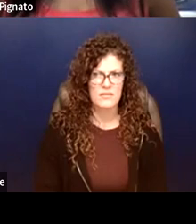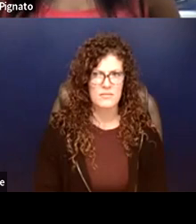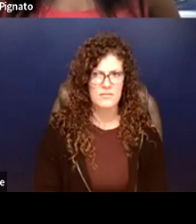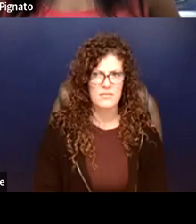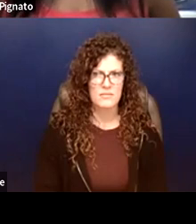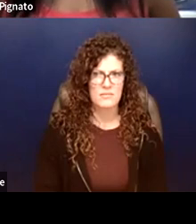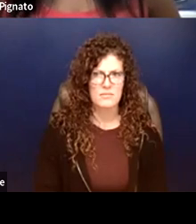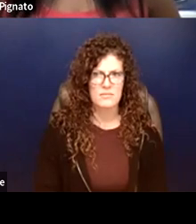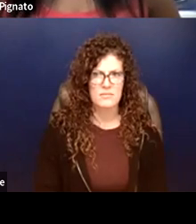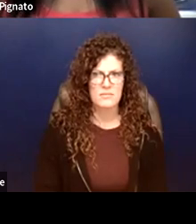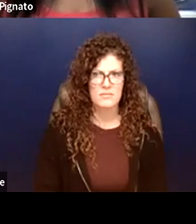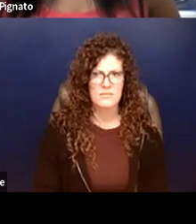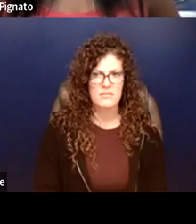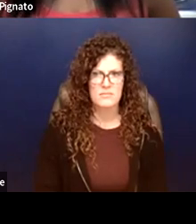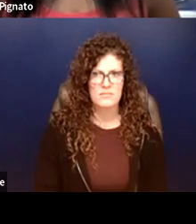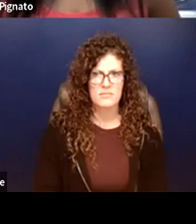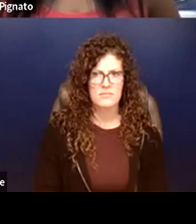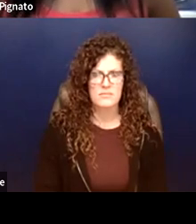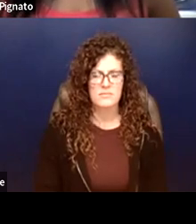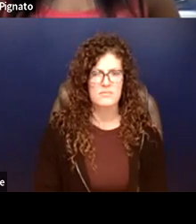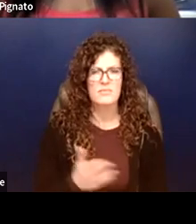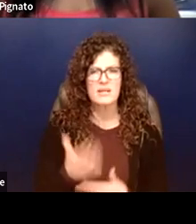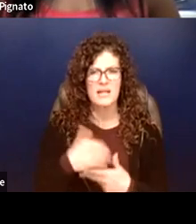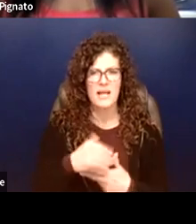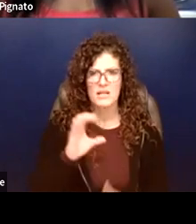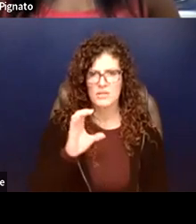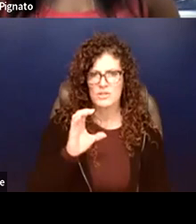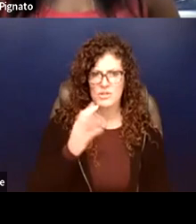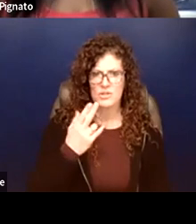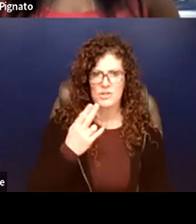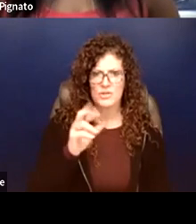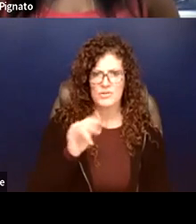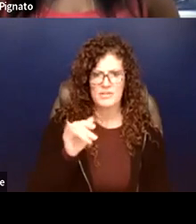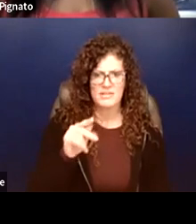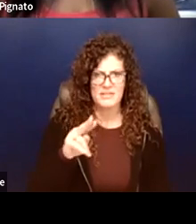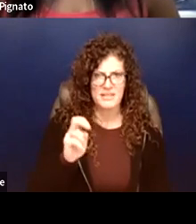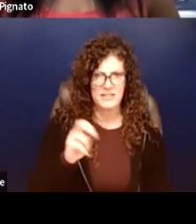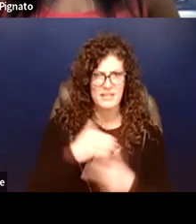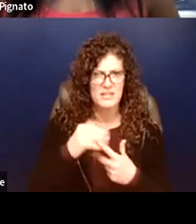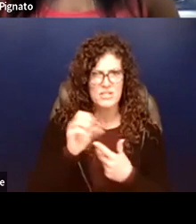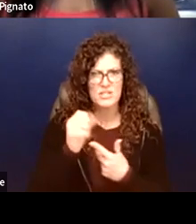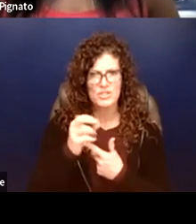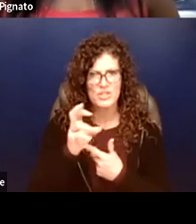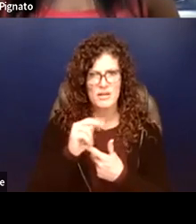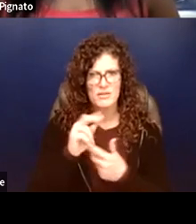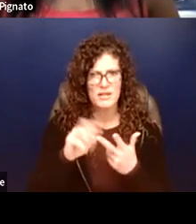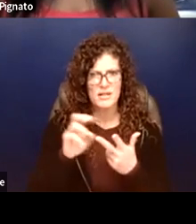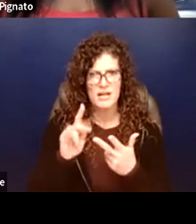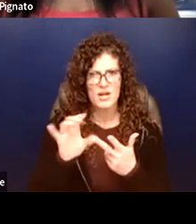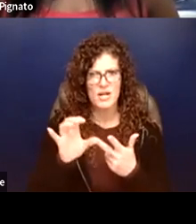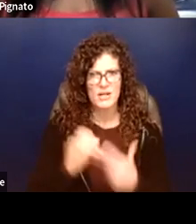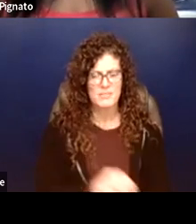three speakers will be Christine Langhoff, Sharon Hinton, and Eric